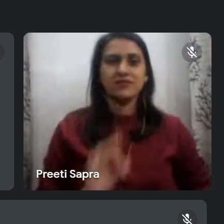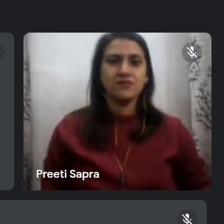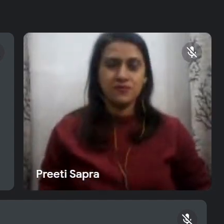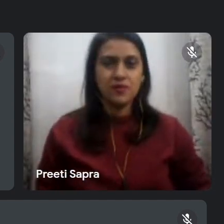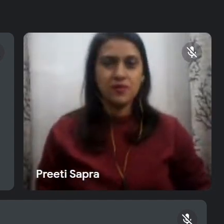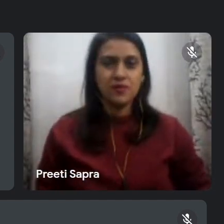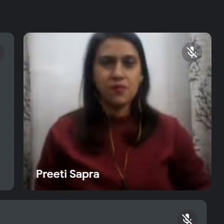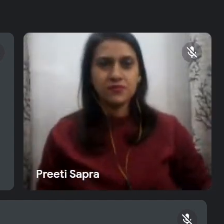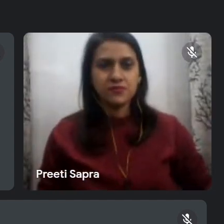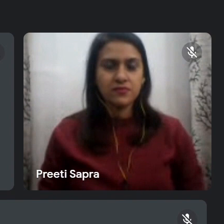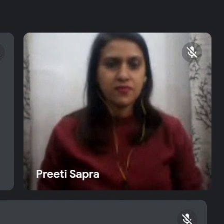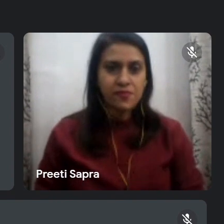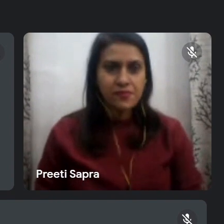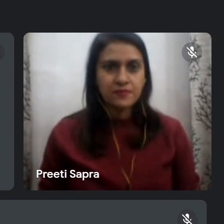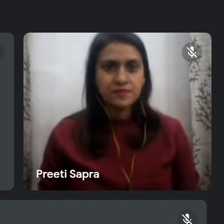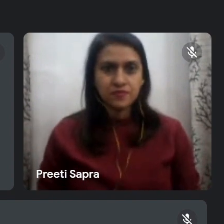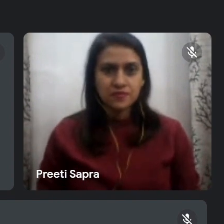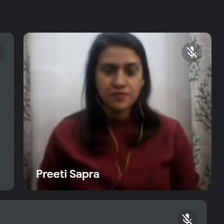and